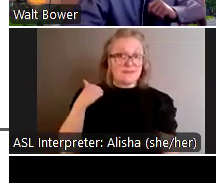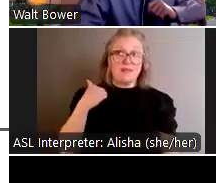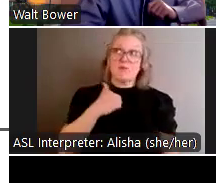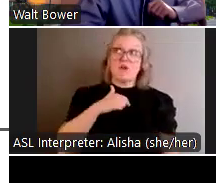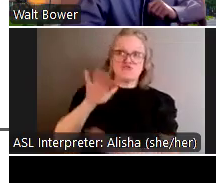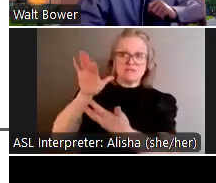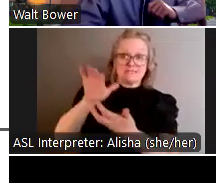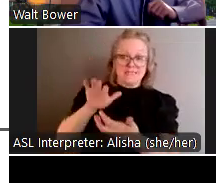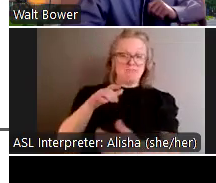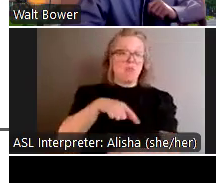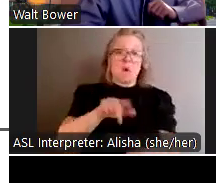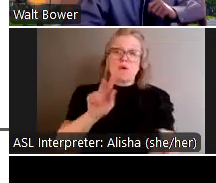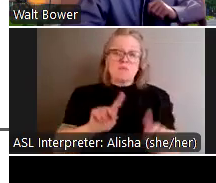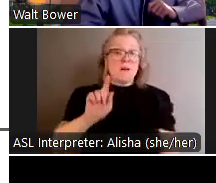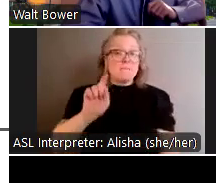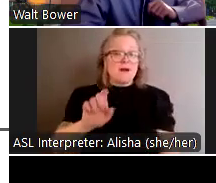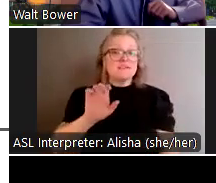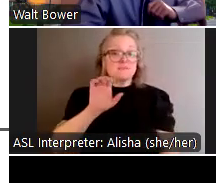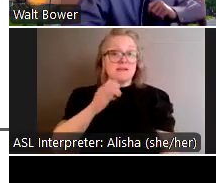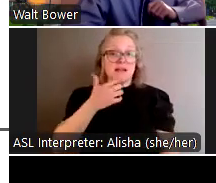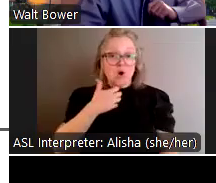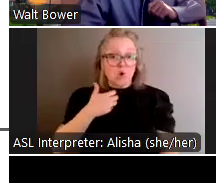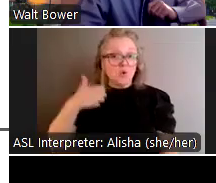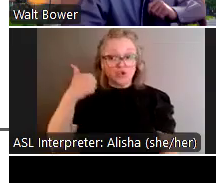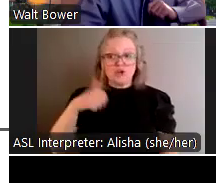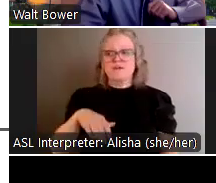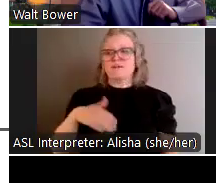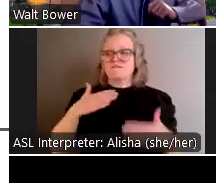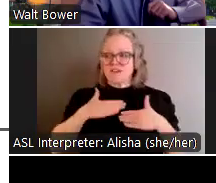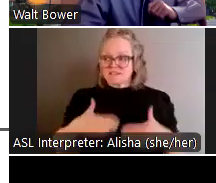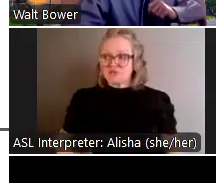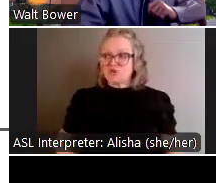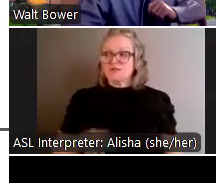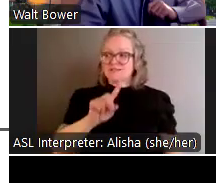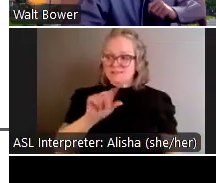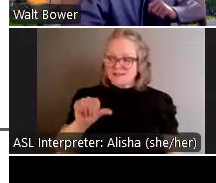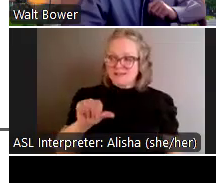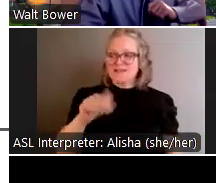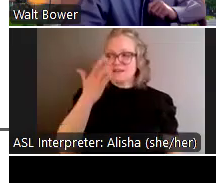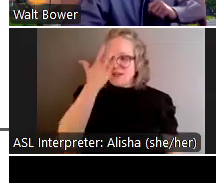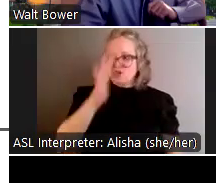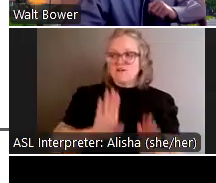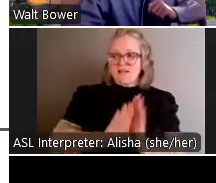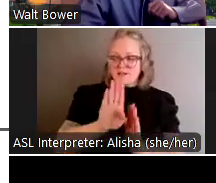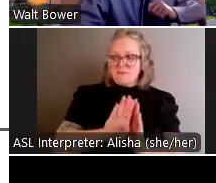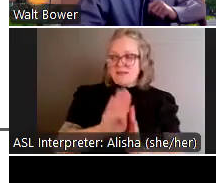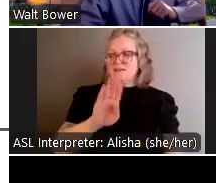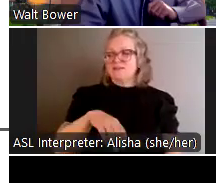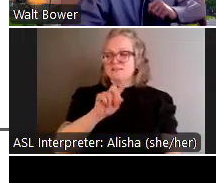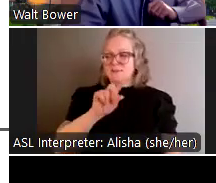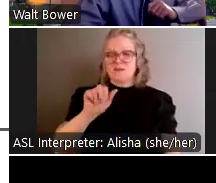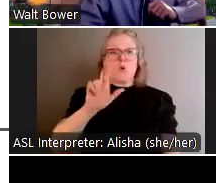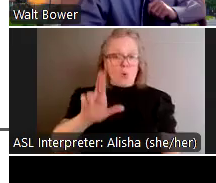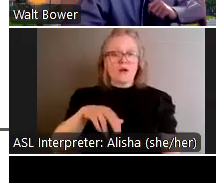be elderly, have a physical disability, a mental illness, an intellectual or developmental disability, or an acquired brain